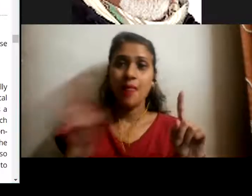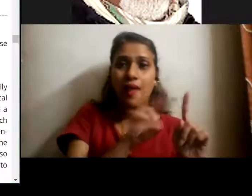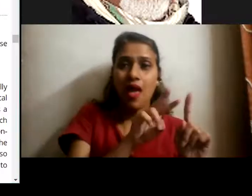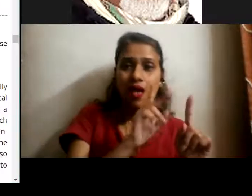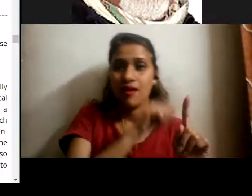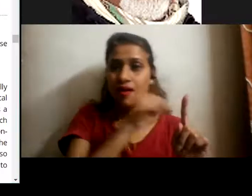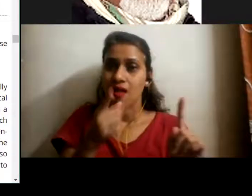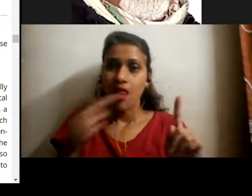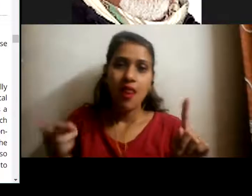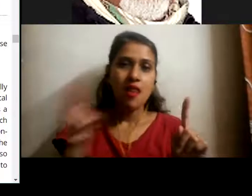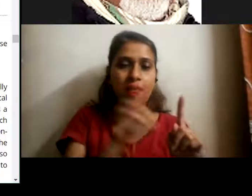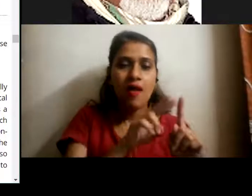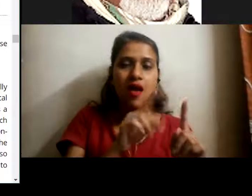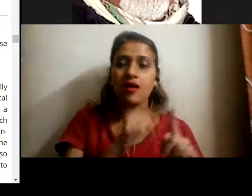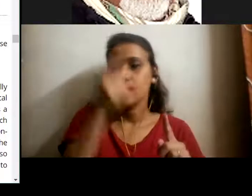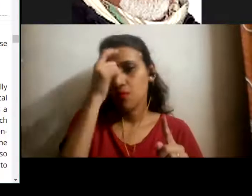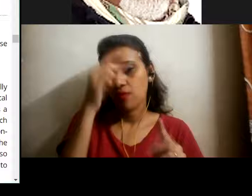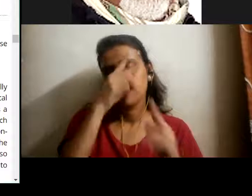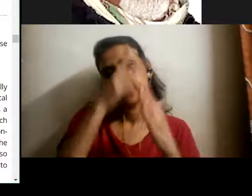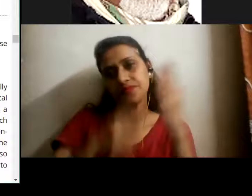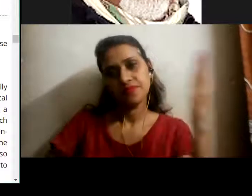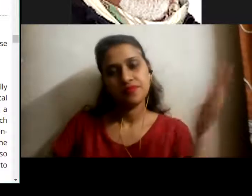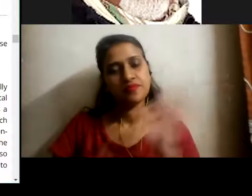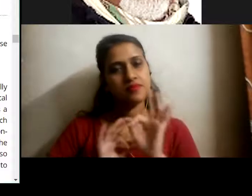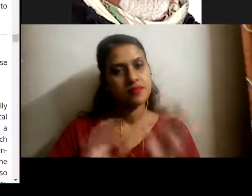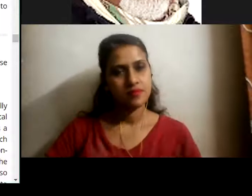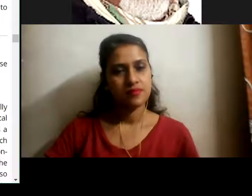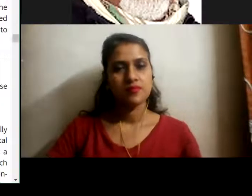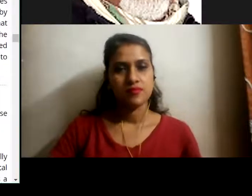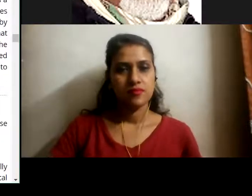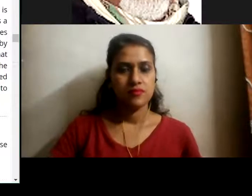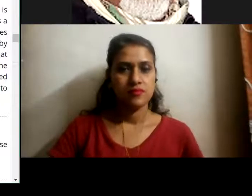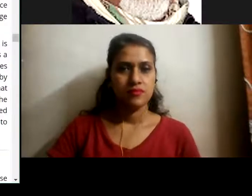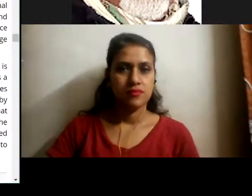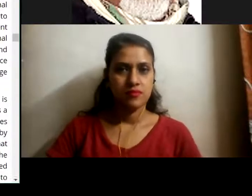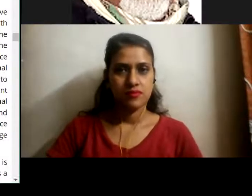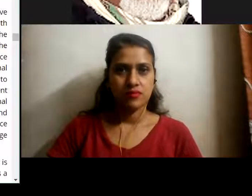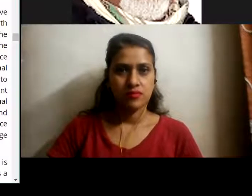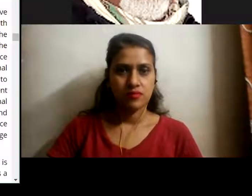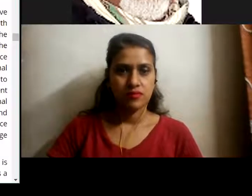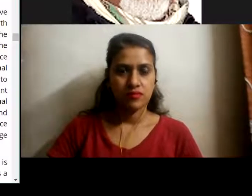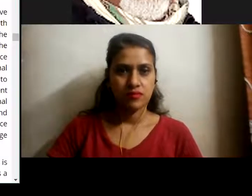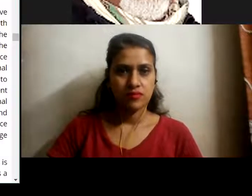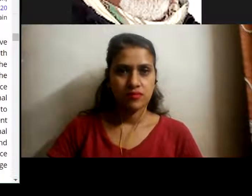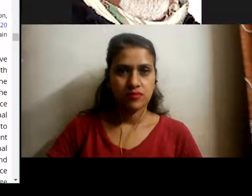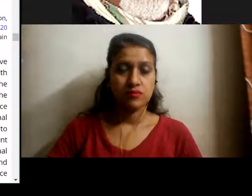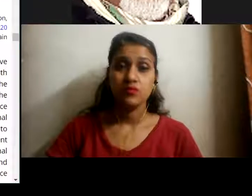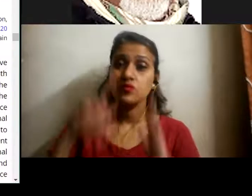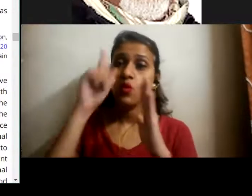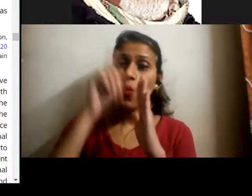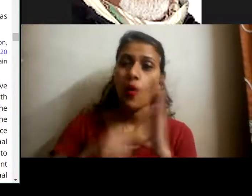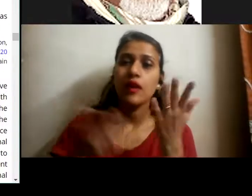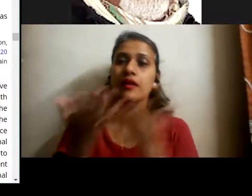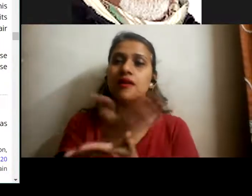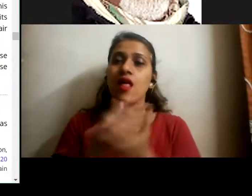their own contentions. The advocates will present their own contentions, and all of it will be discussed under a particular